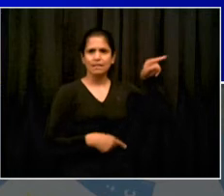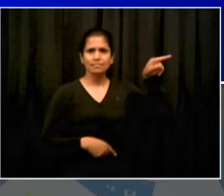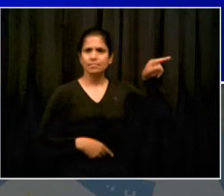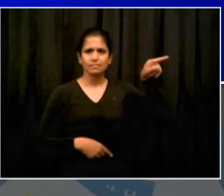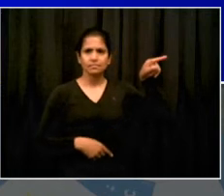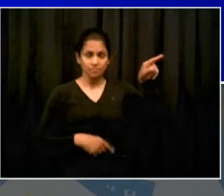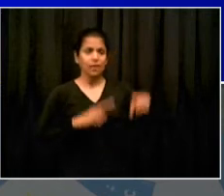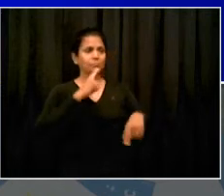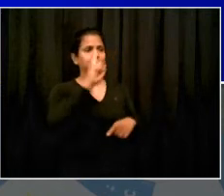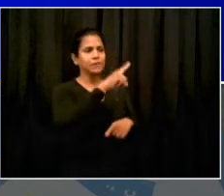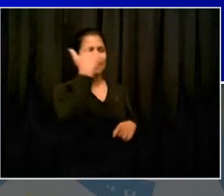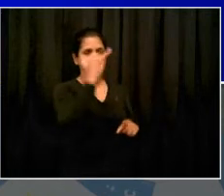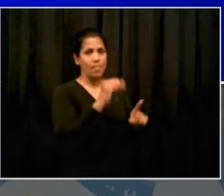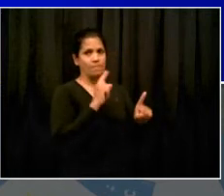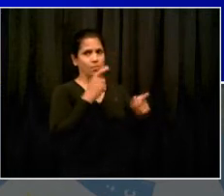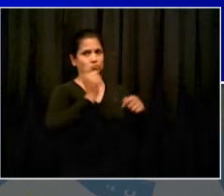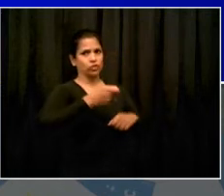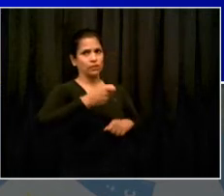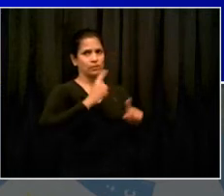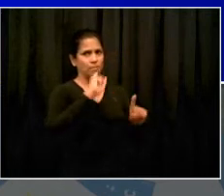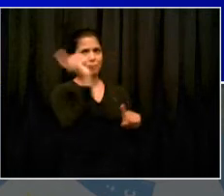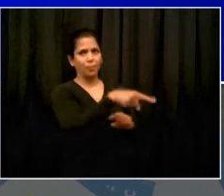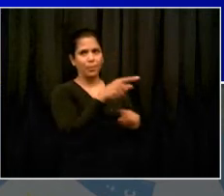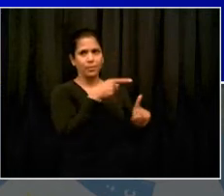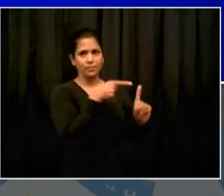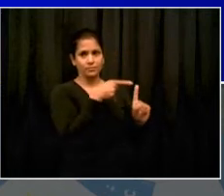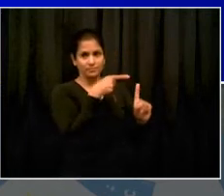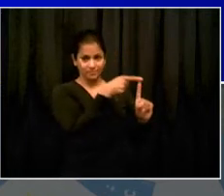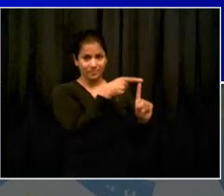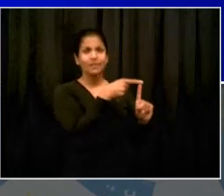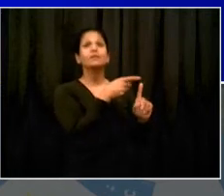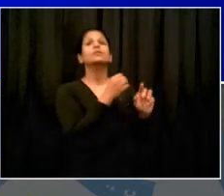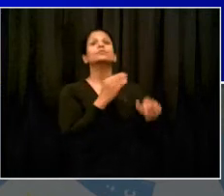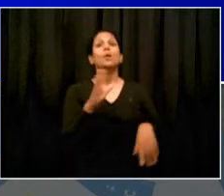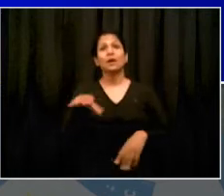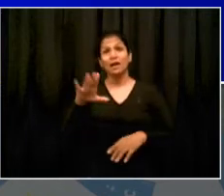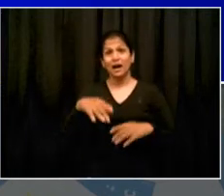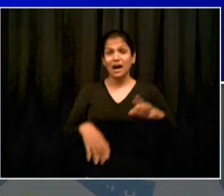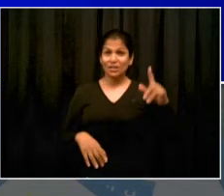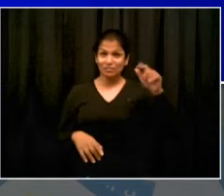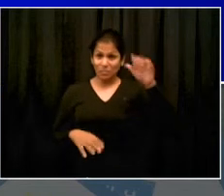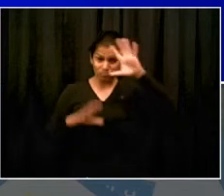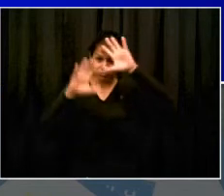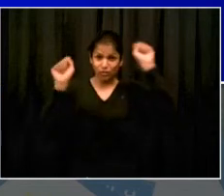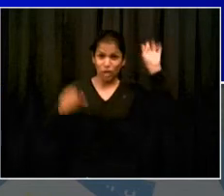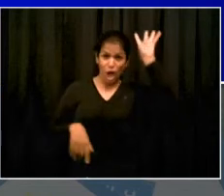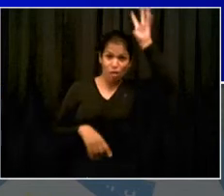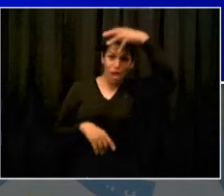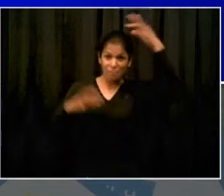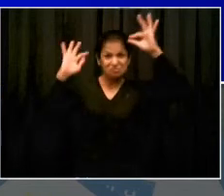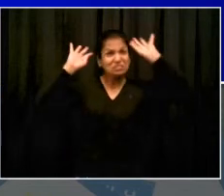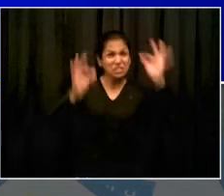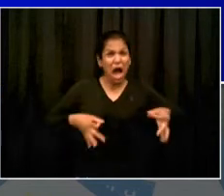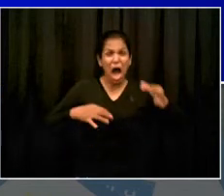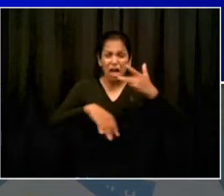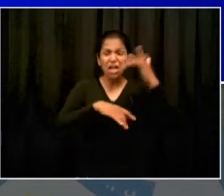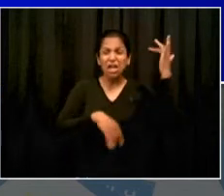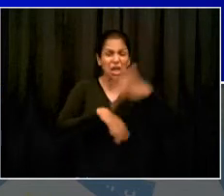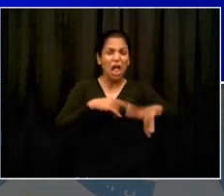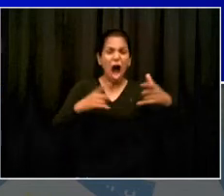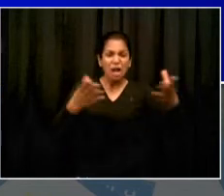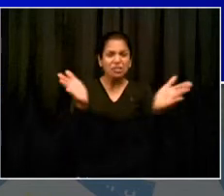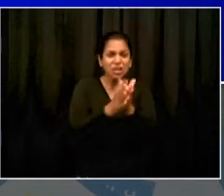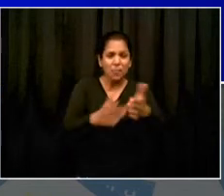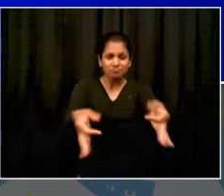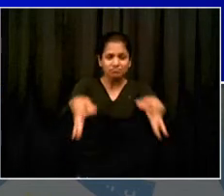criticized as an effort to undercount a lot of people in this country and a lot of parts of this country. Federal court now is saying it must